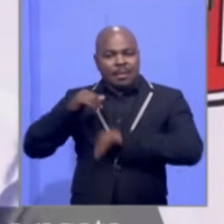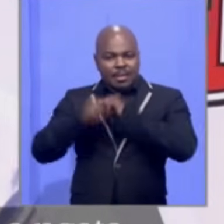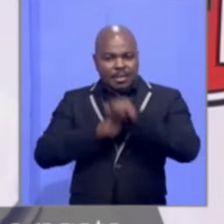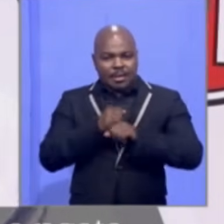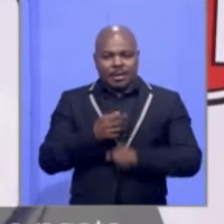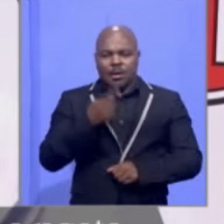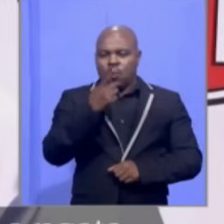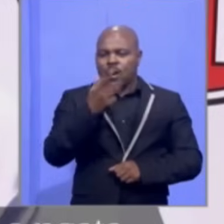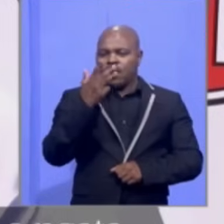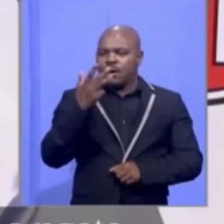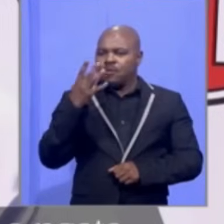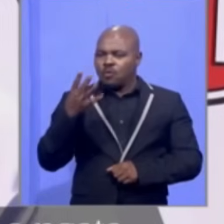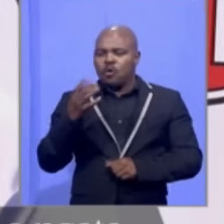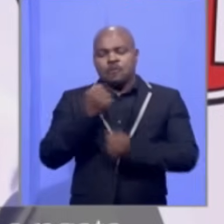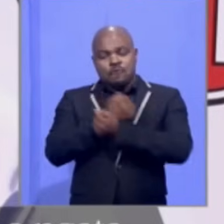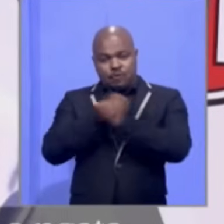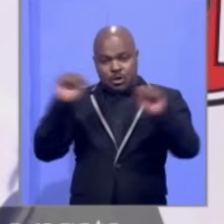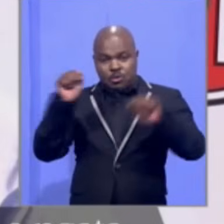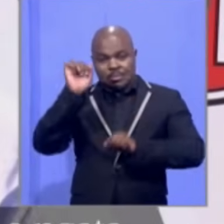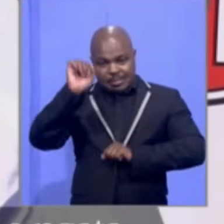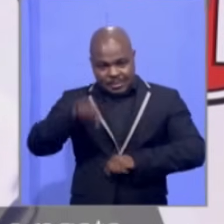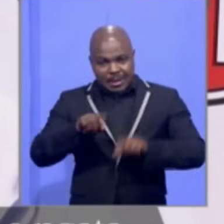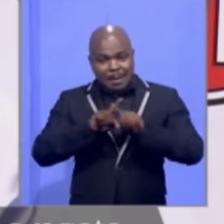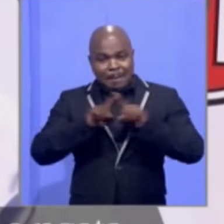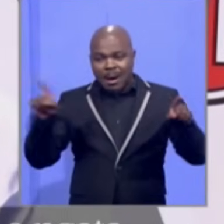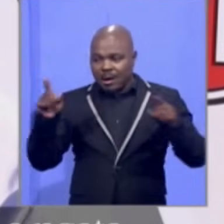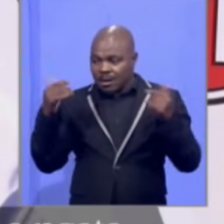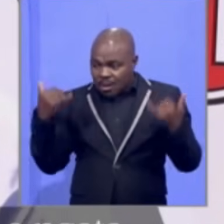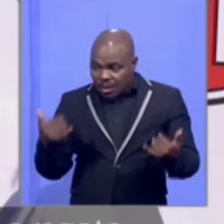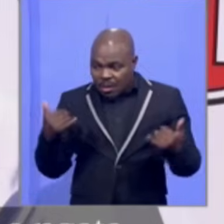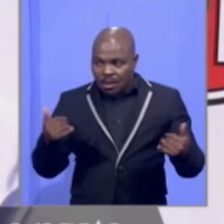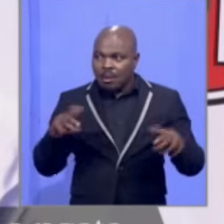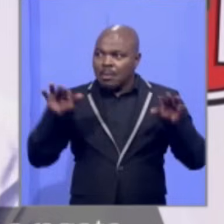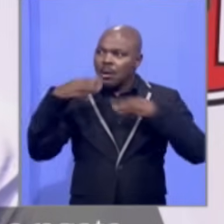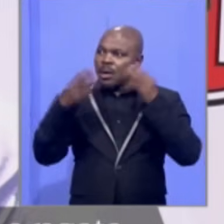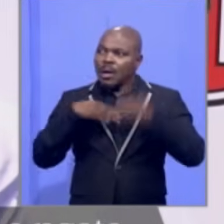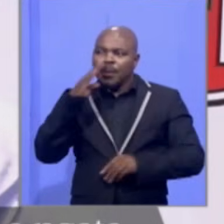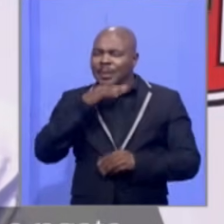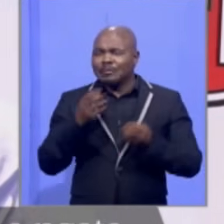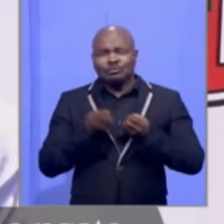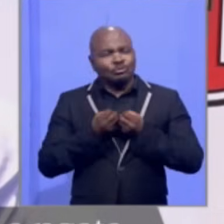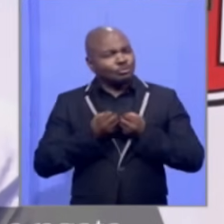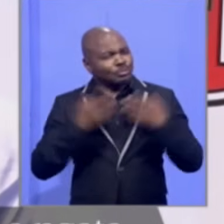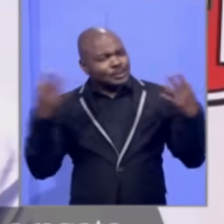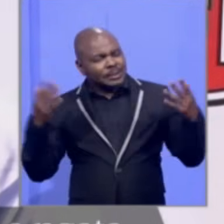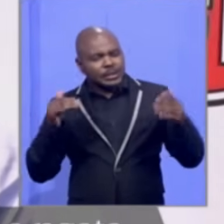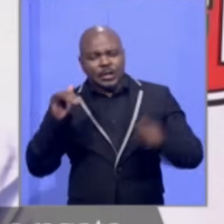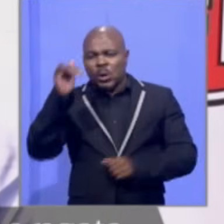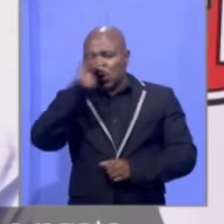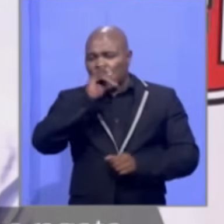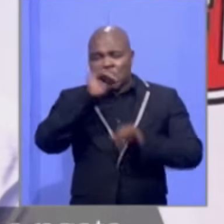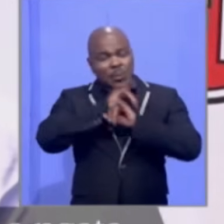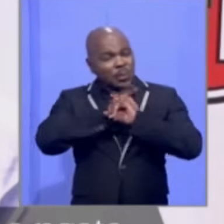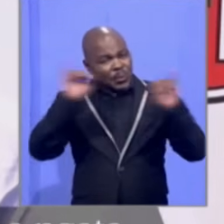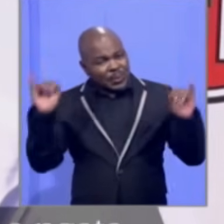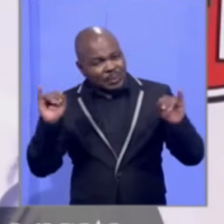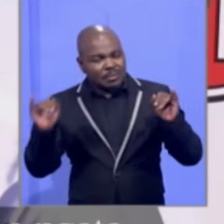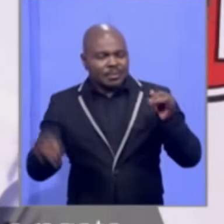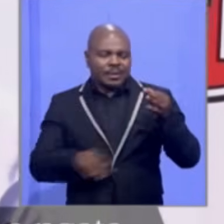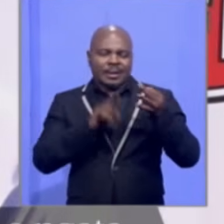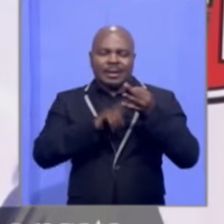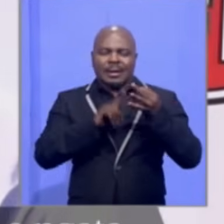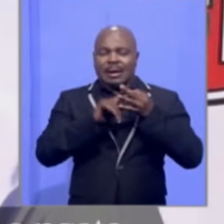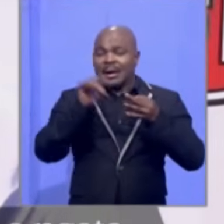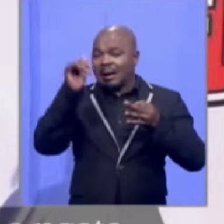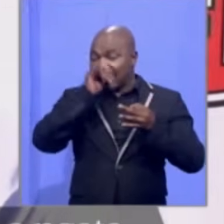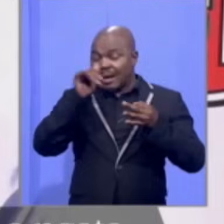1994. But if you look at the gains, unemployment is high, corruption is worse, crime is